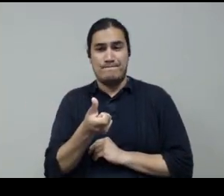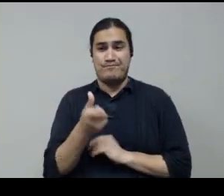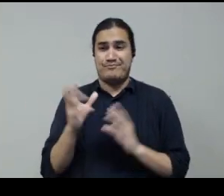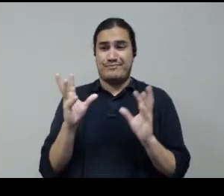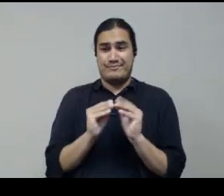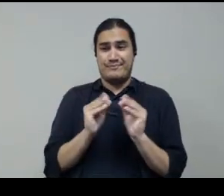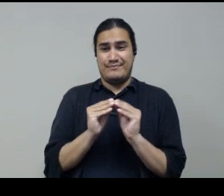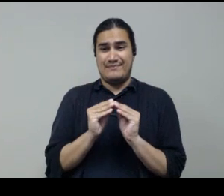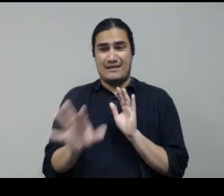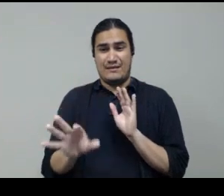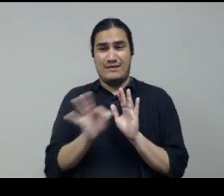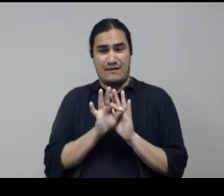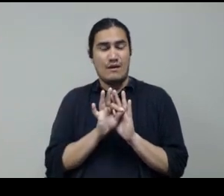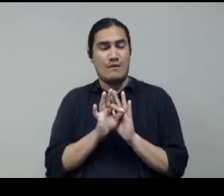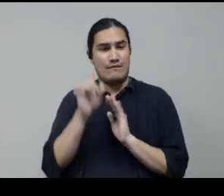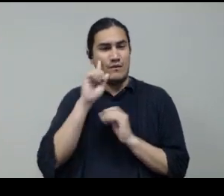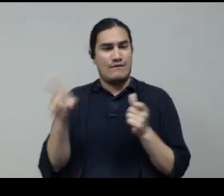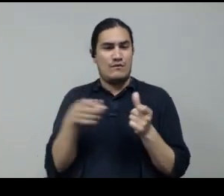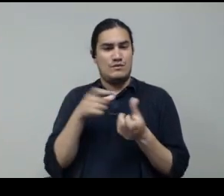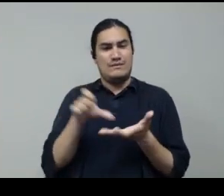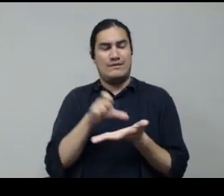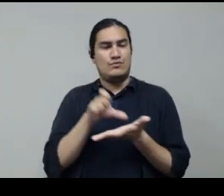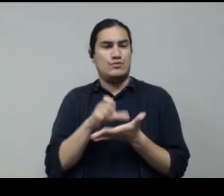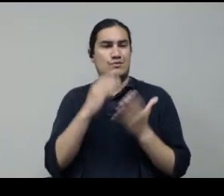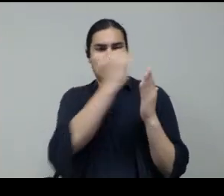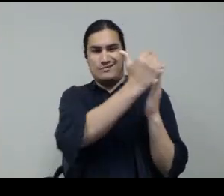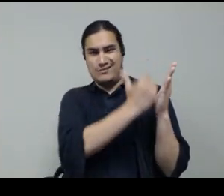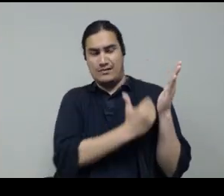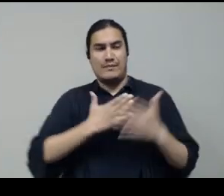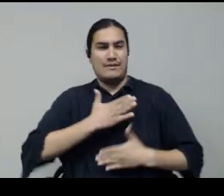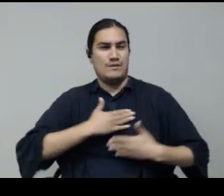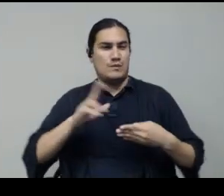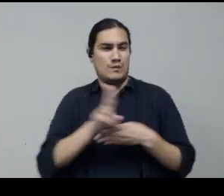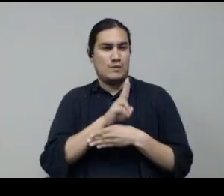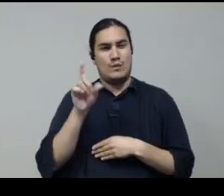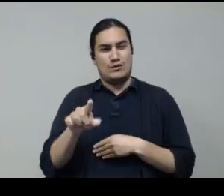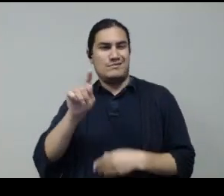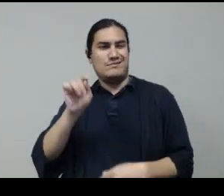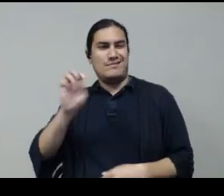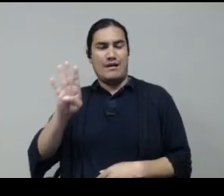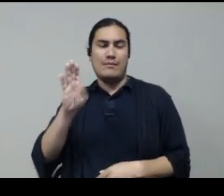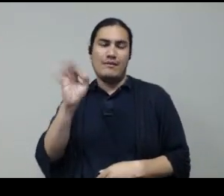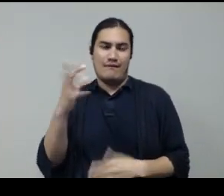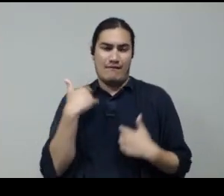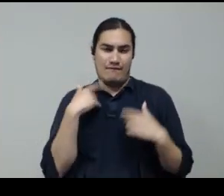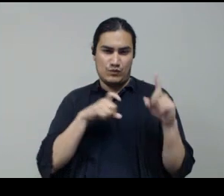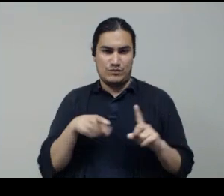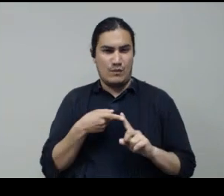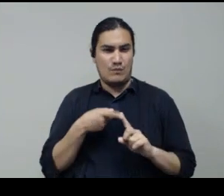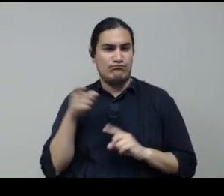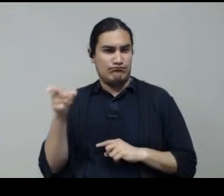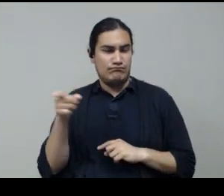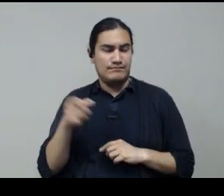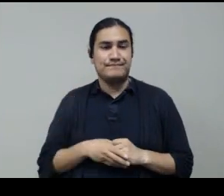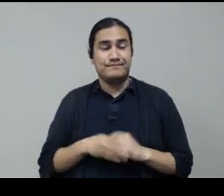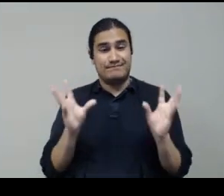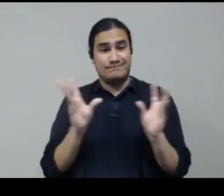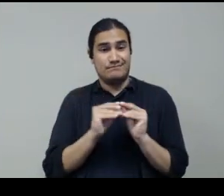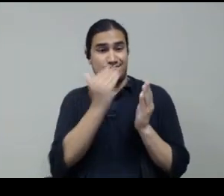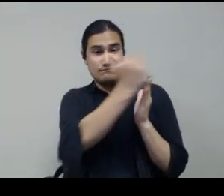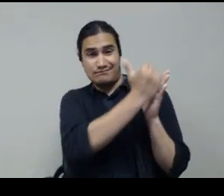first page of the meeting agenda. Please use the questions tab on the webinar if you have questions about this. The meeting